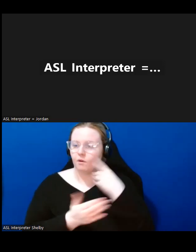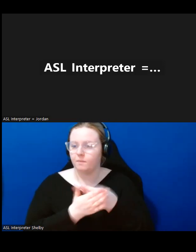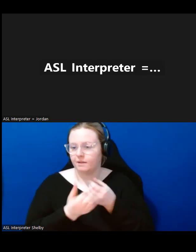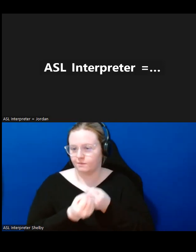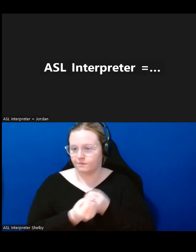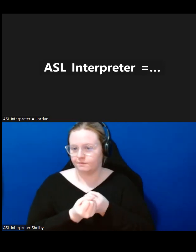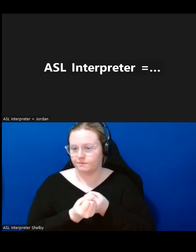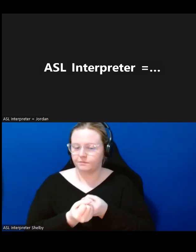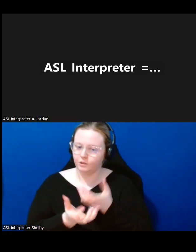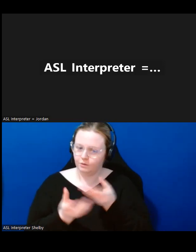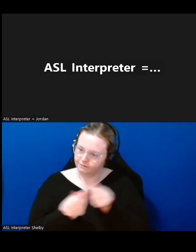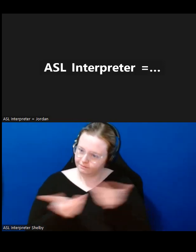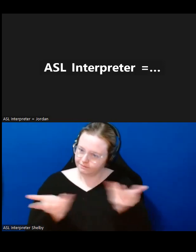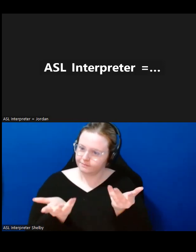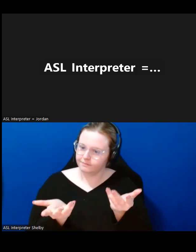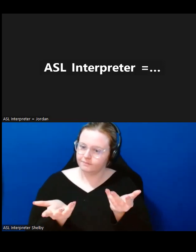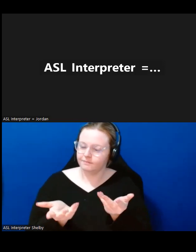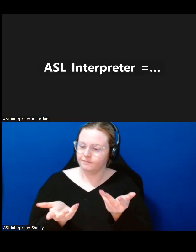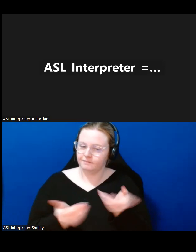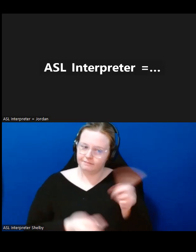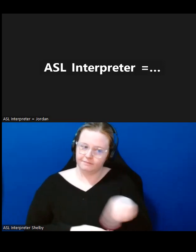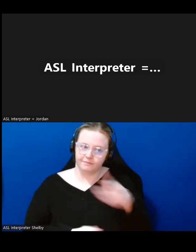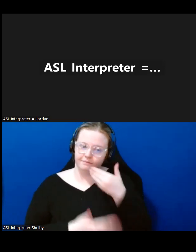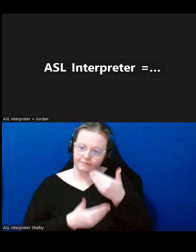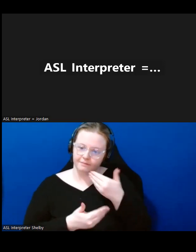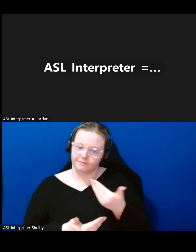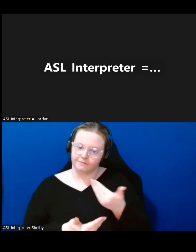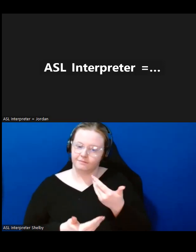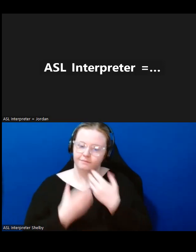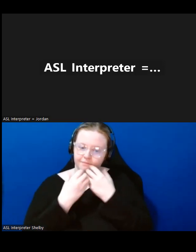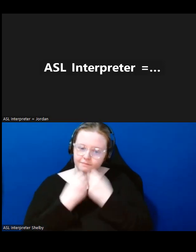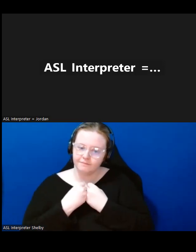wanted to let the people know on the call